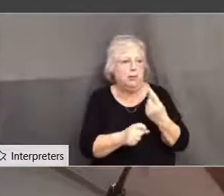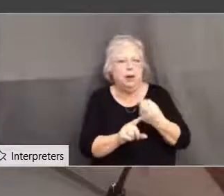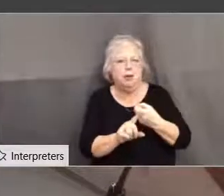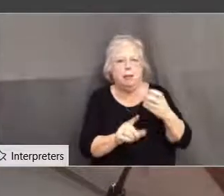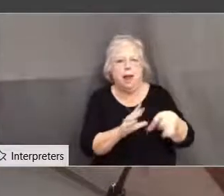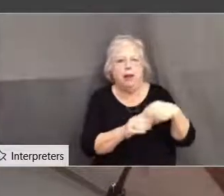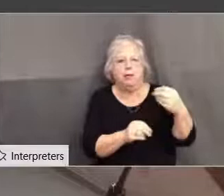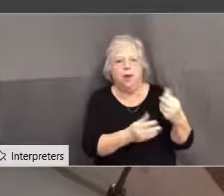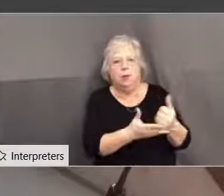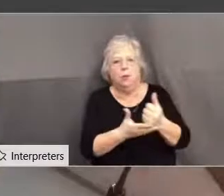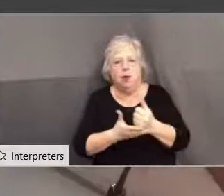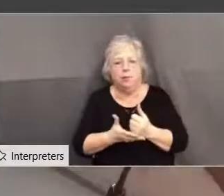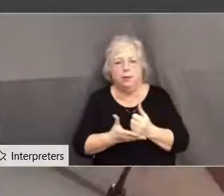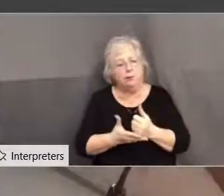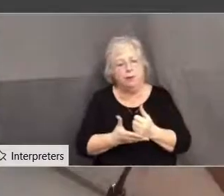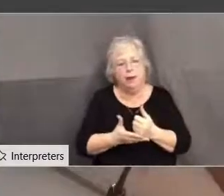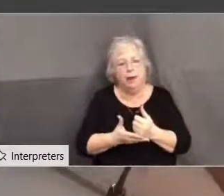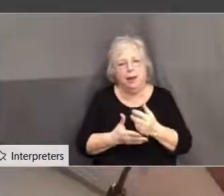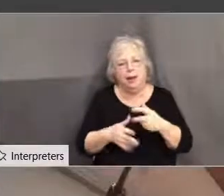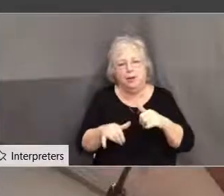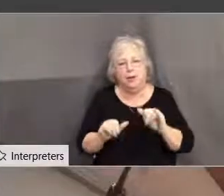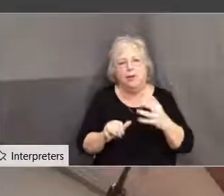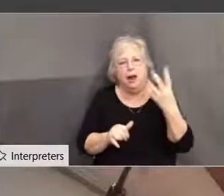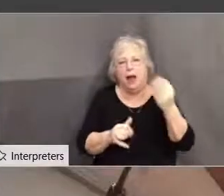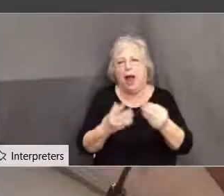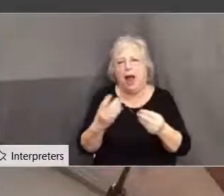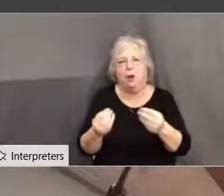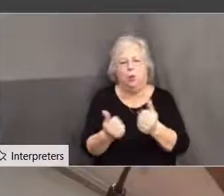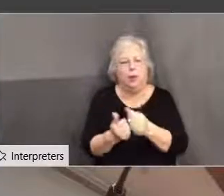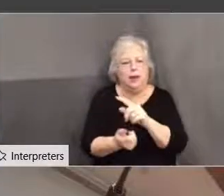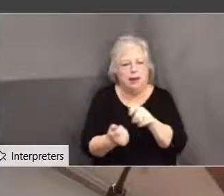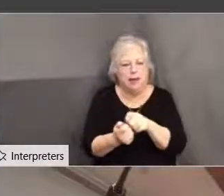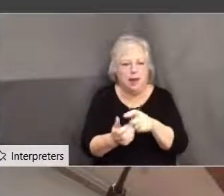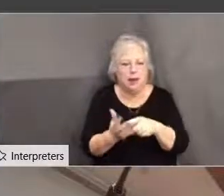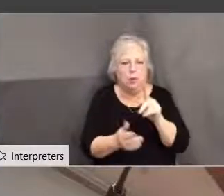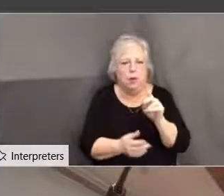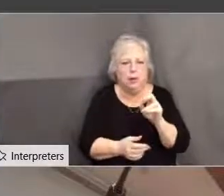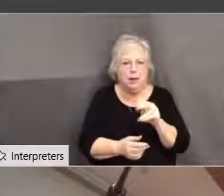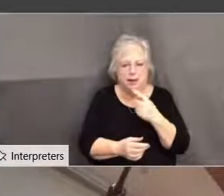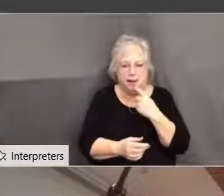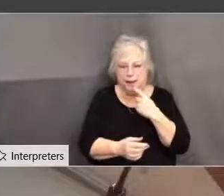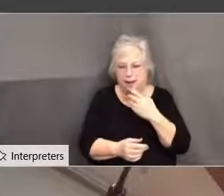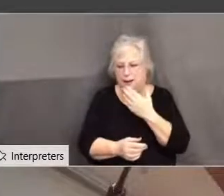Ken said: diabetes, hypertension, overweight, and we're not